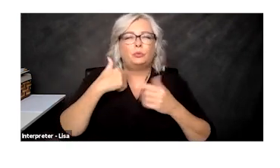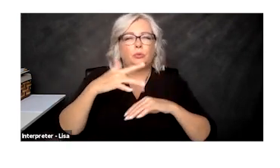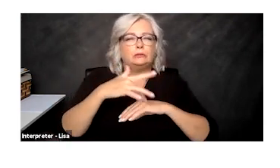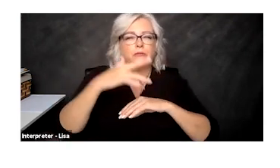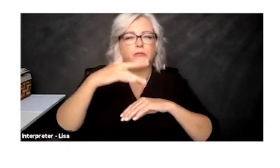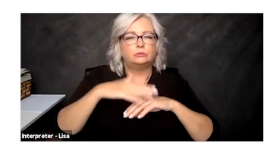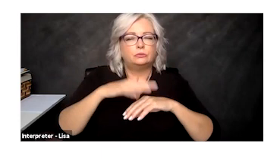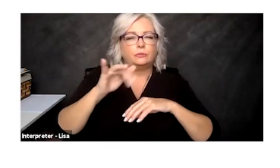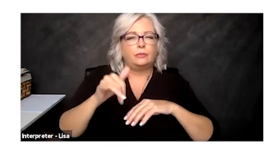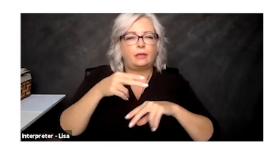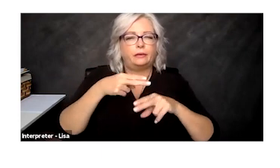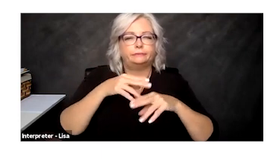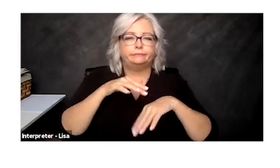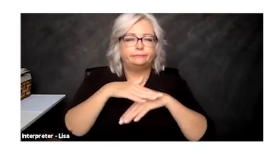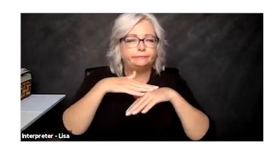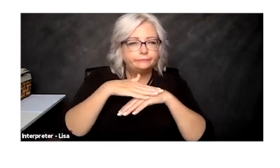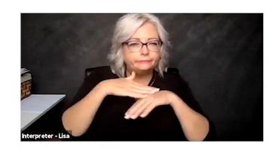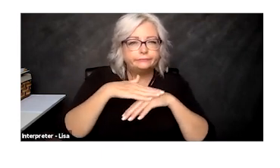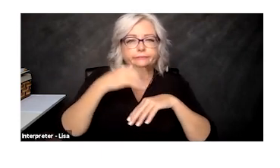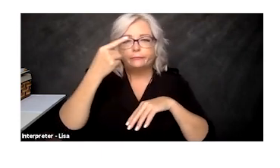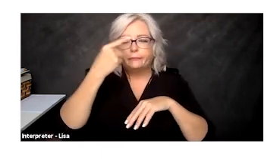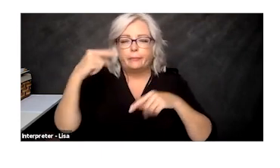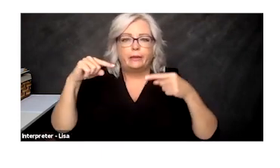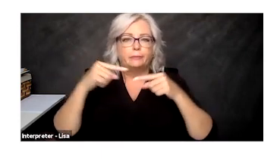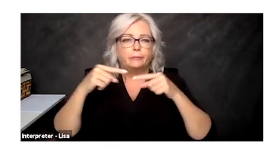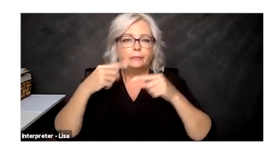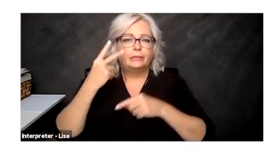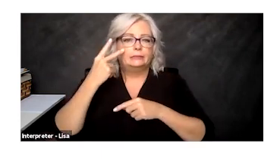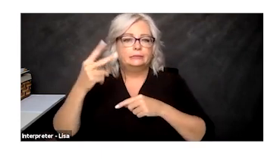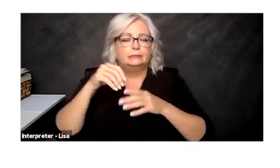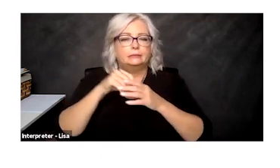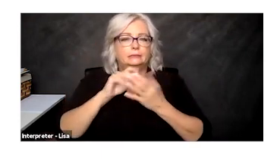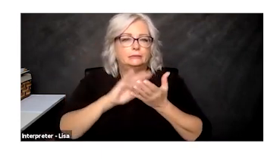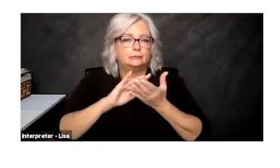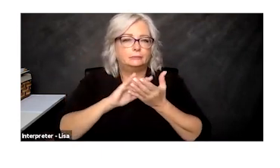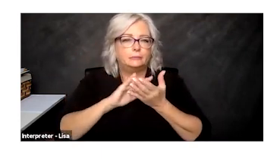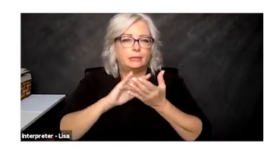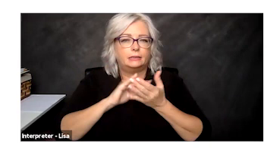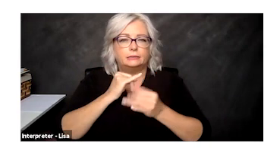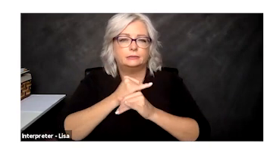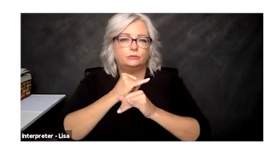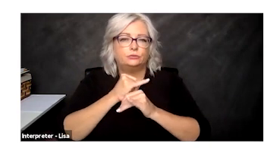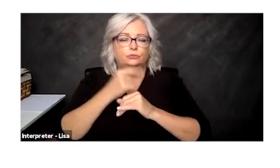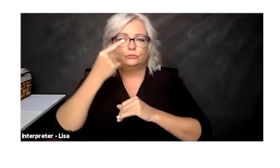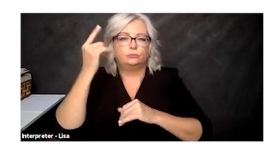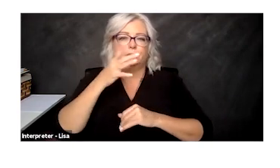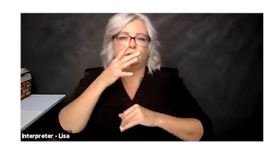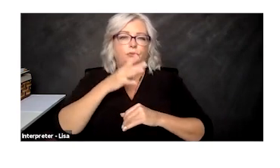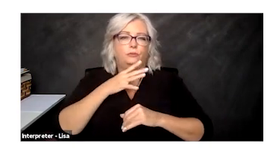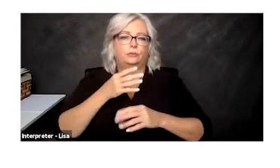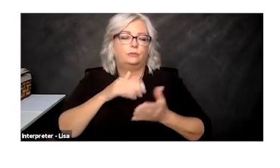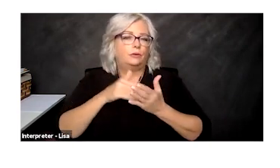briefly, about how Black pain is seen in medical institutions, that Black women often are not given